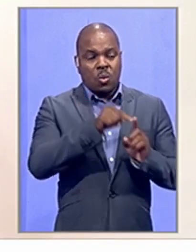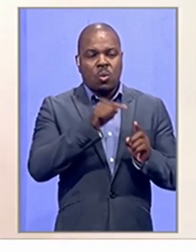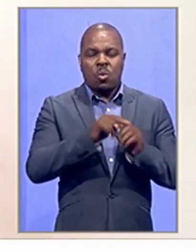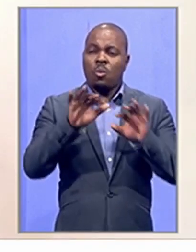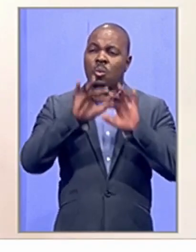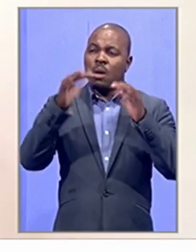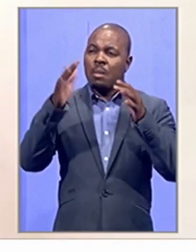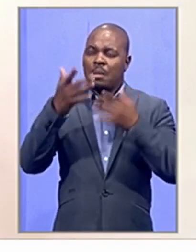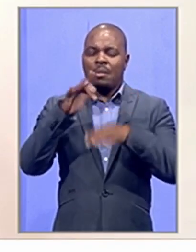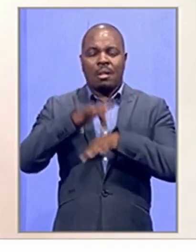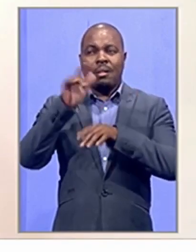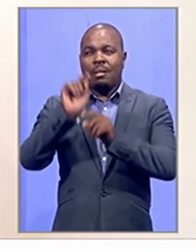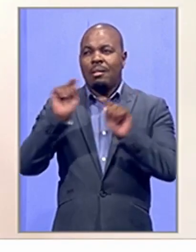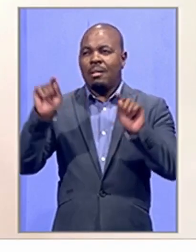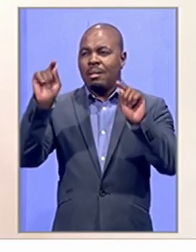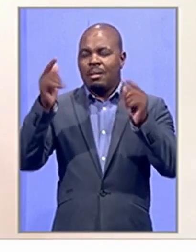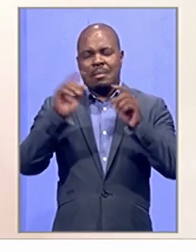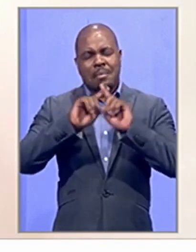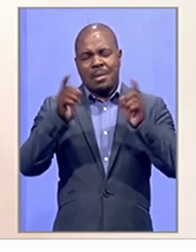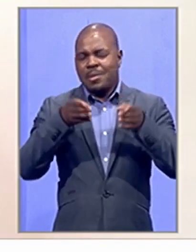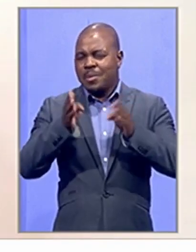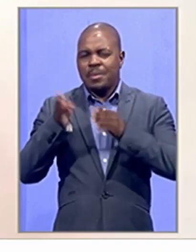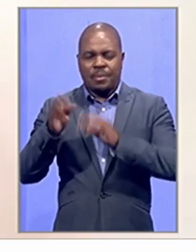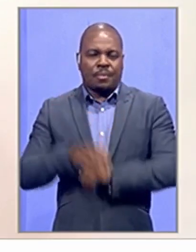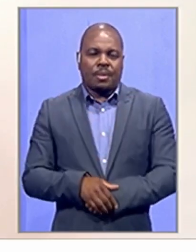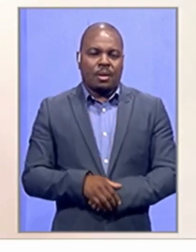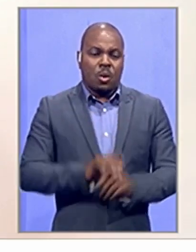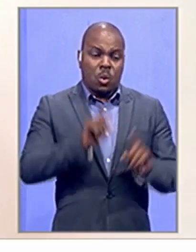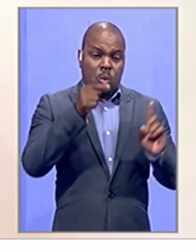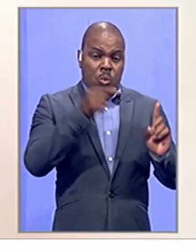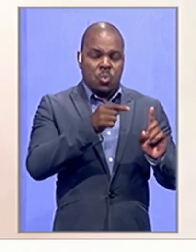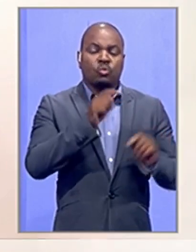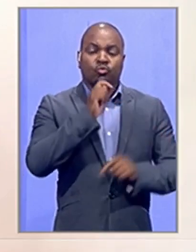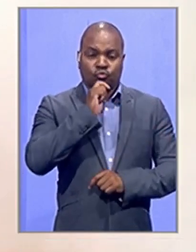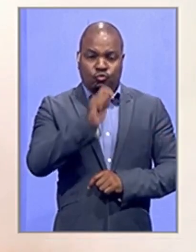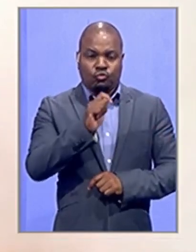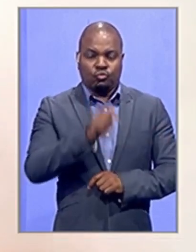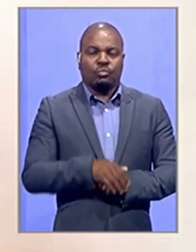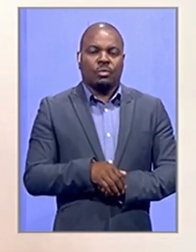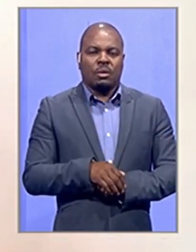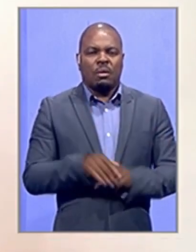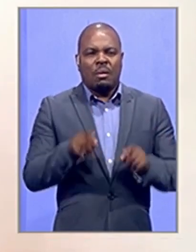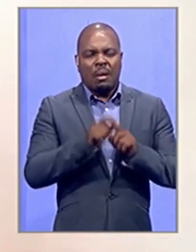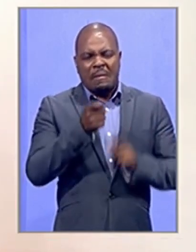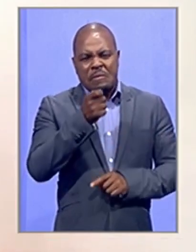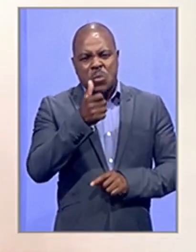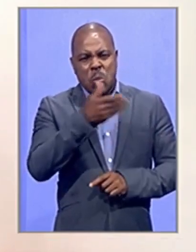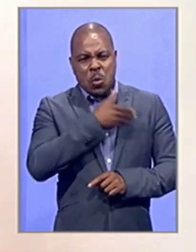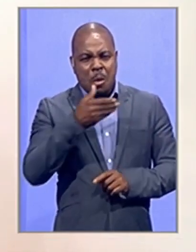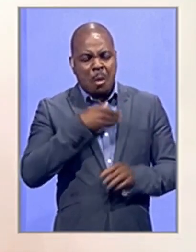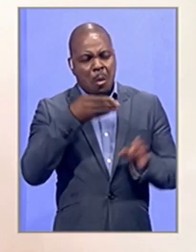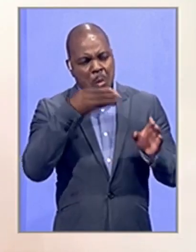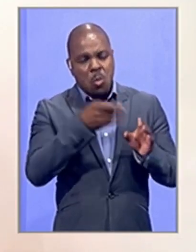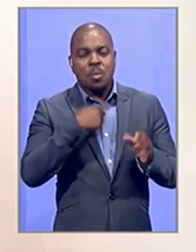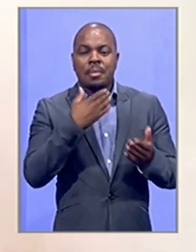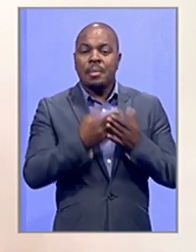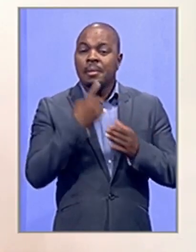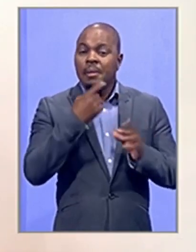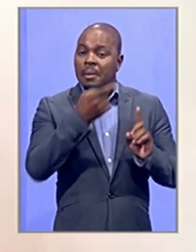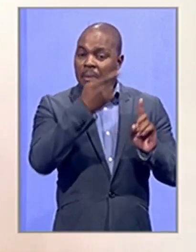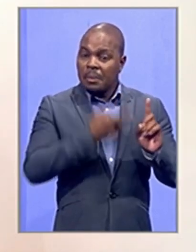over the world in many ways than one. She is indeed one of those few women who we can safely say